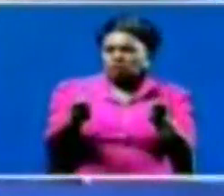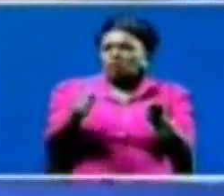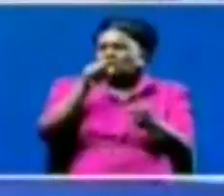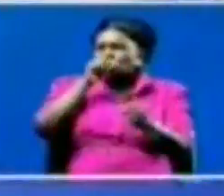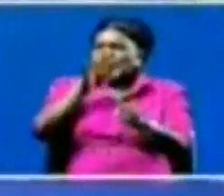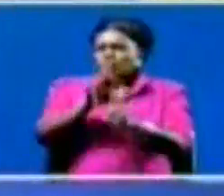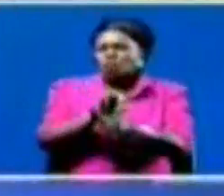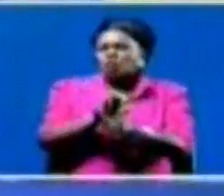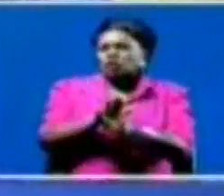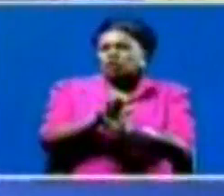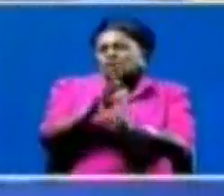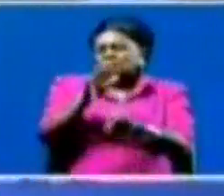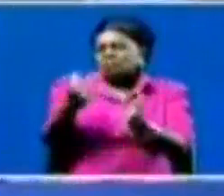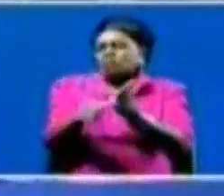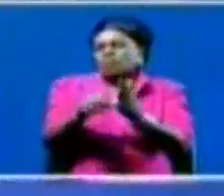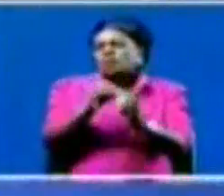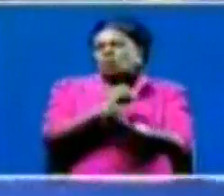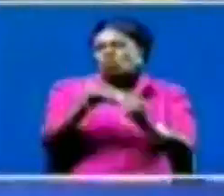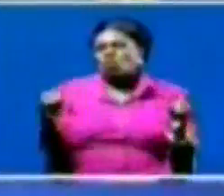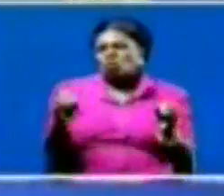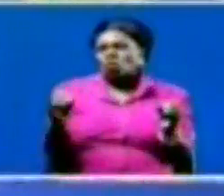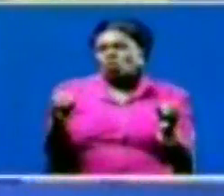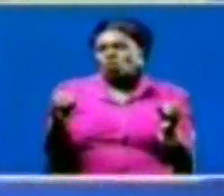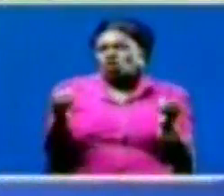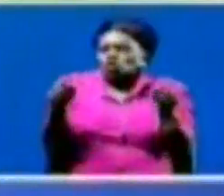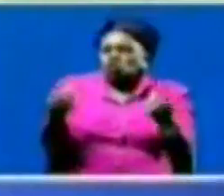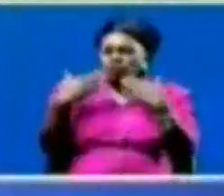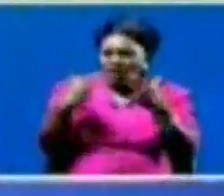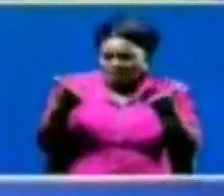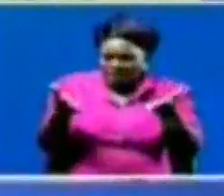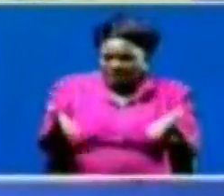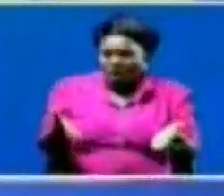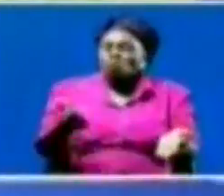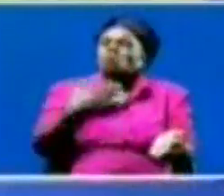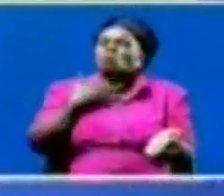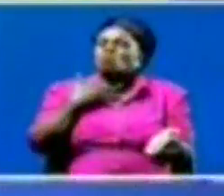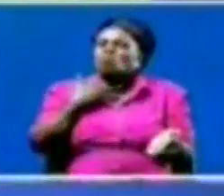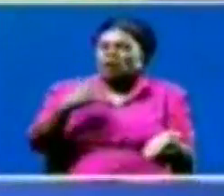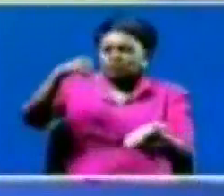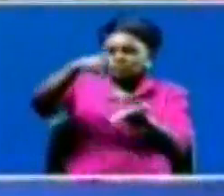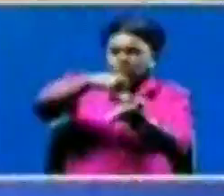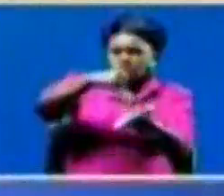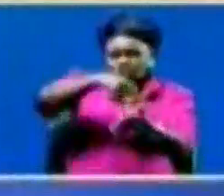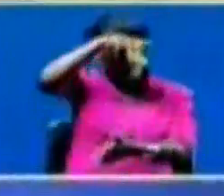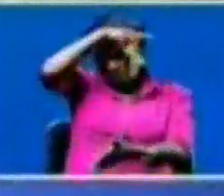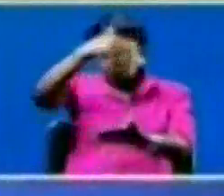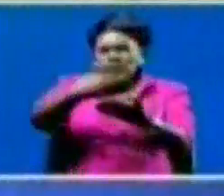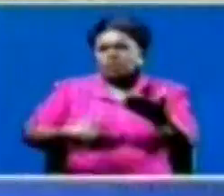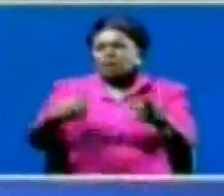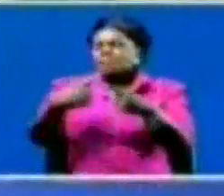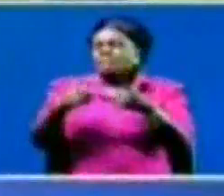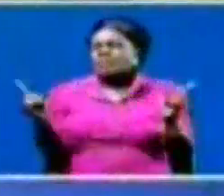promised us there was nothing. If you had an issue, we've already sorted the issues. So right now, the only thing we wanted is to be featured in the graduation list. But apparently,